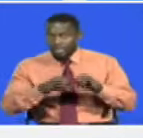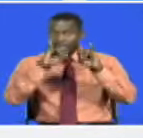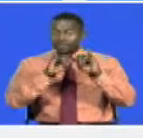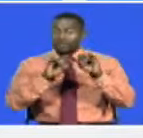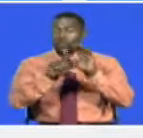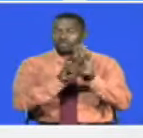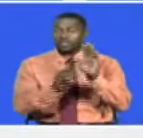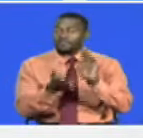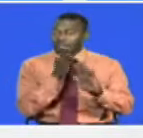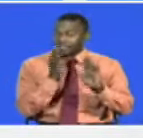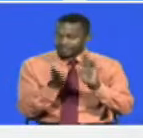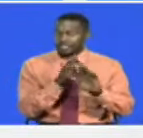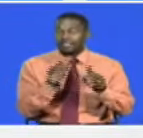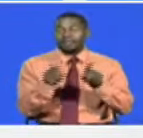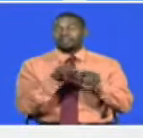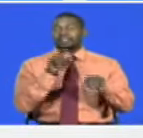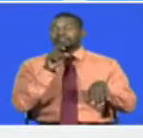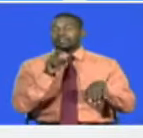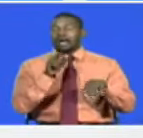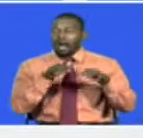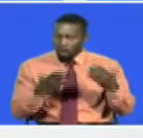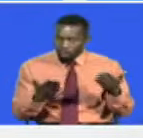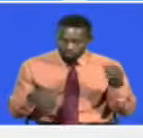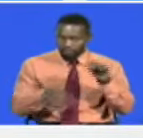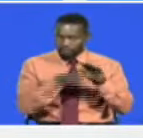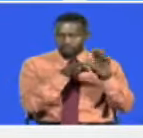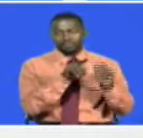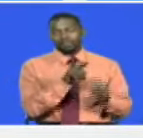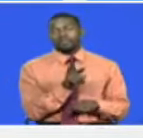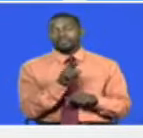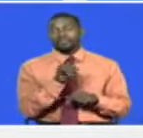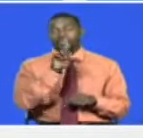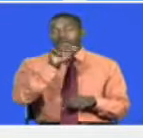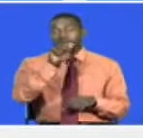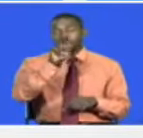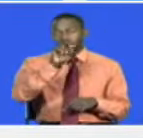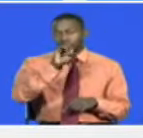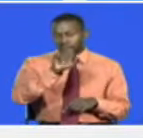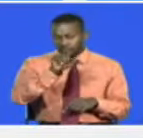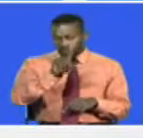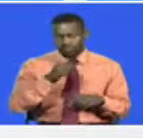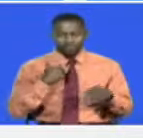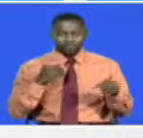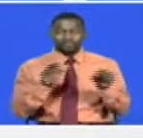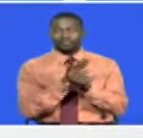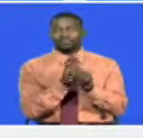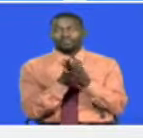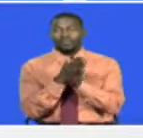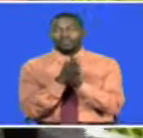him. KTN's senior political affairs reporter Daniel Kariuki has more.